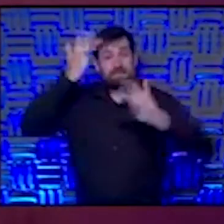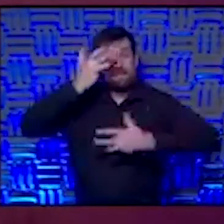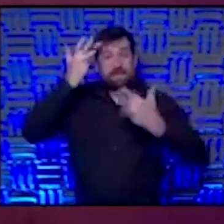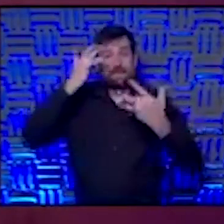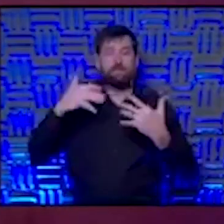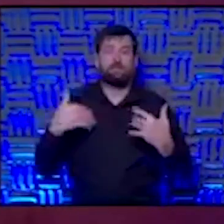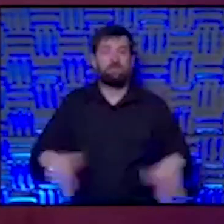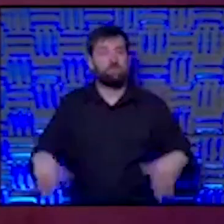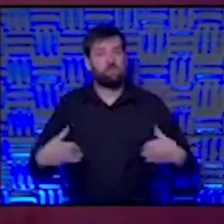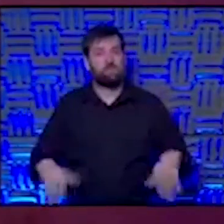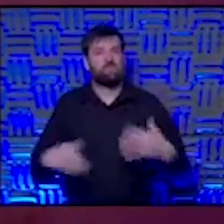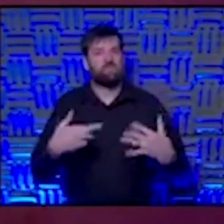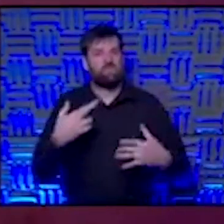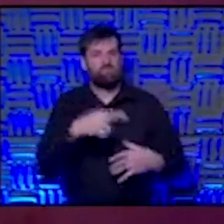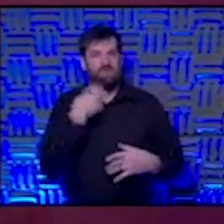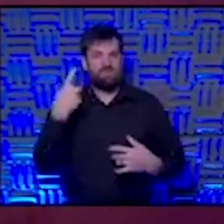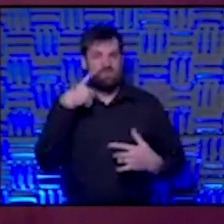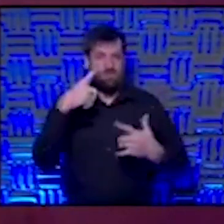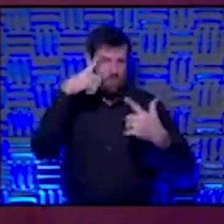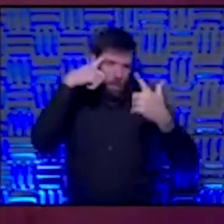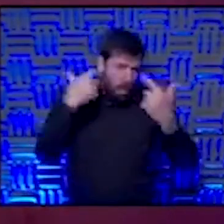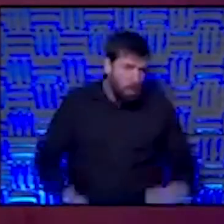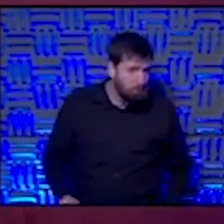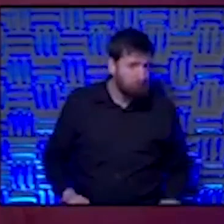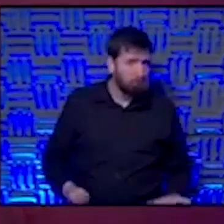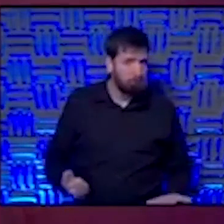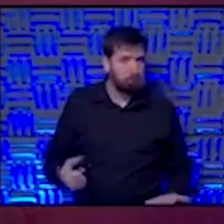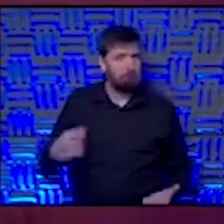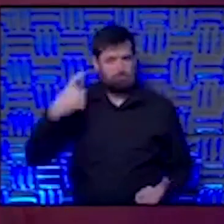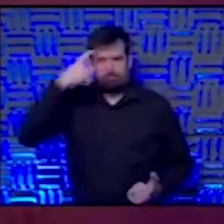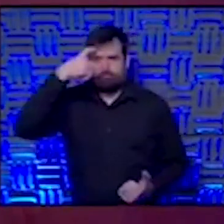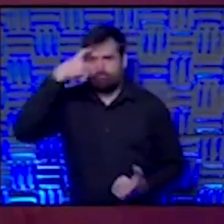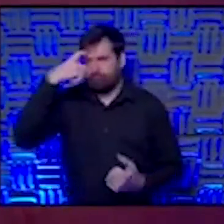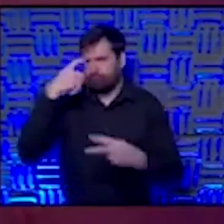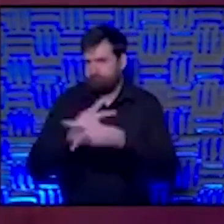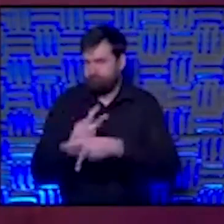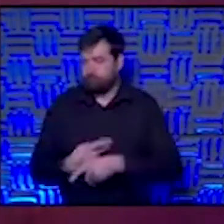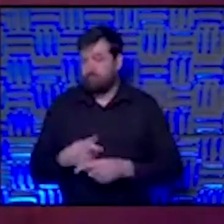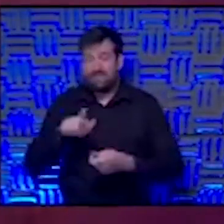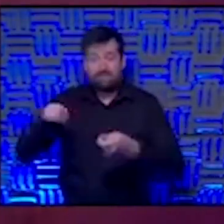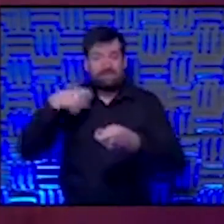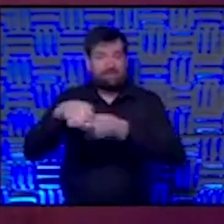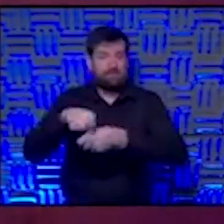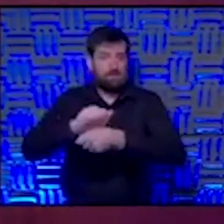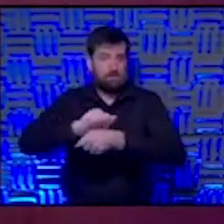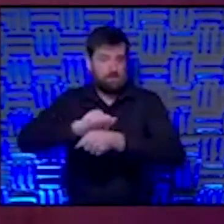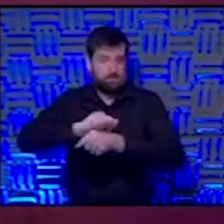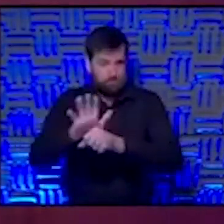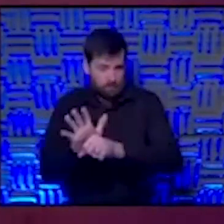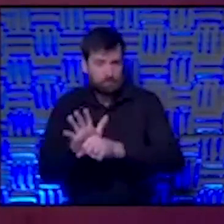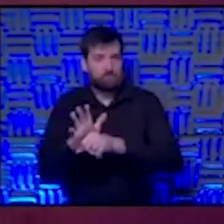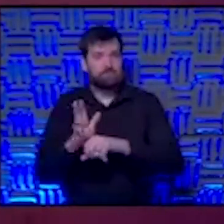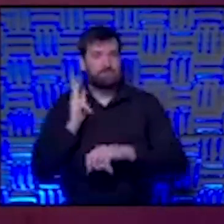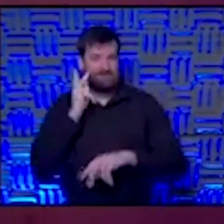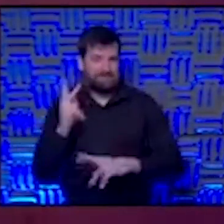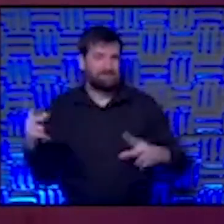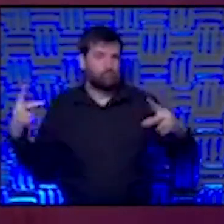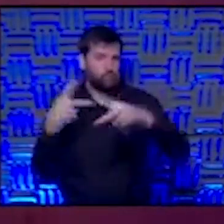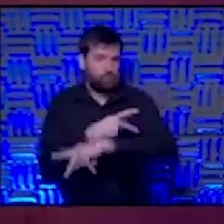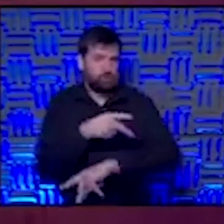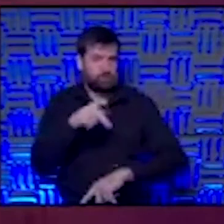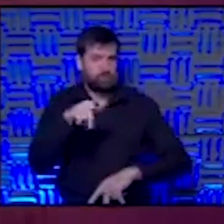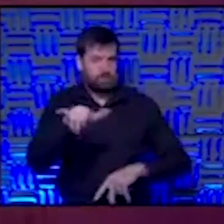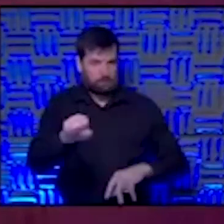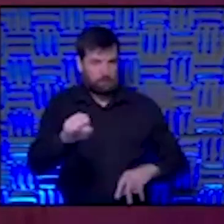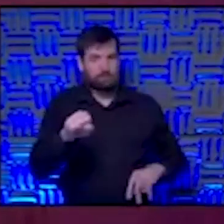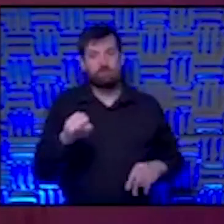of declining in their cognition. And so specifically with COVID, we have seen worsening of that, and that's all the